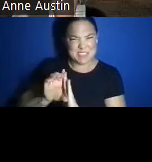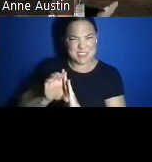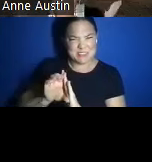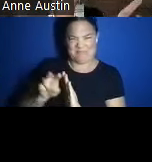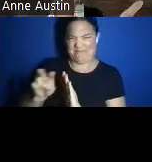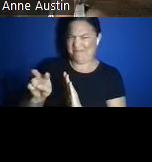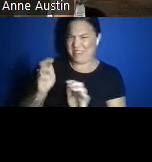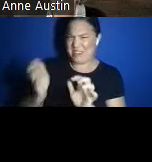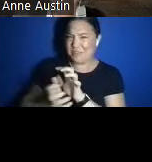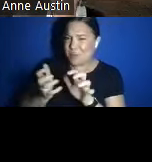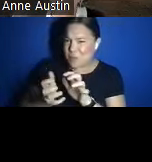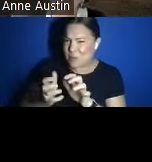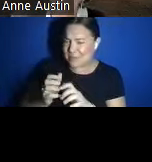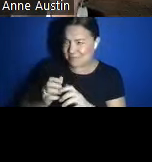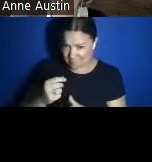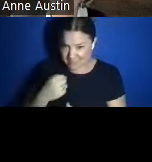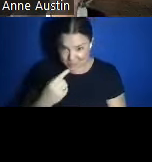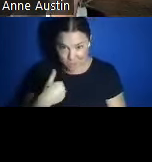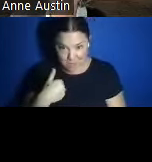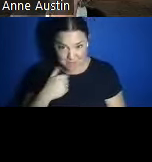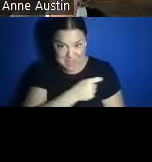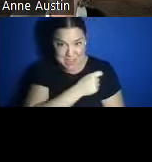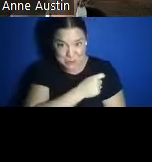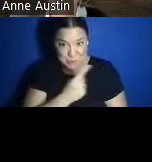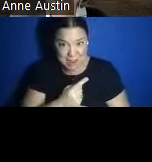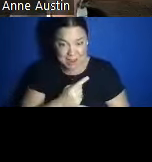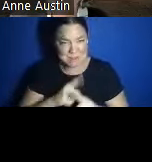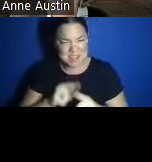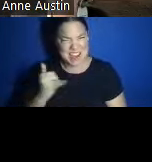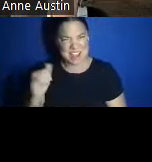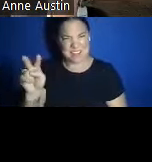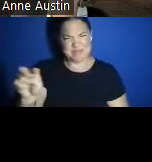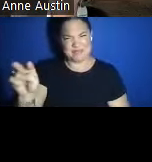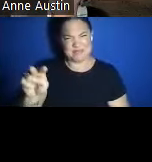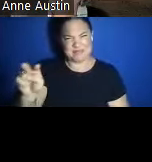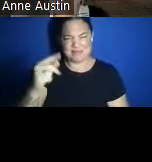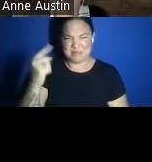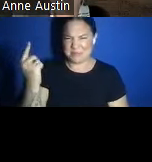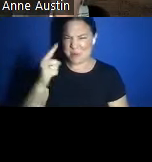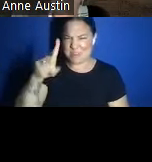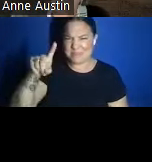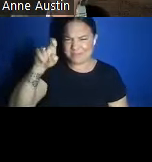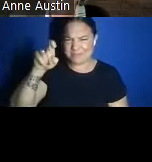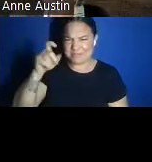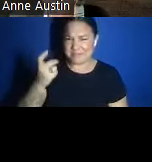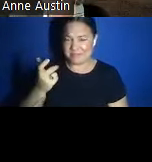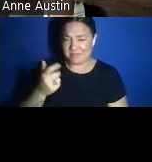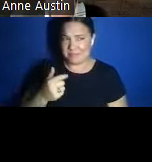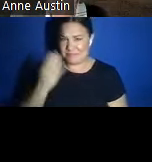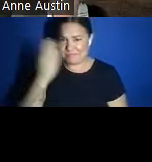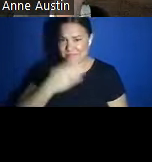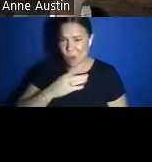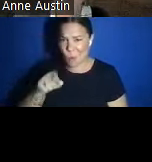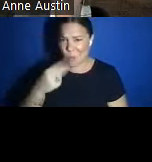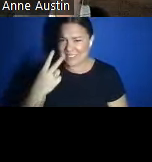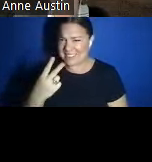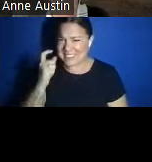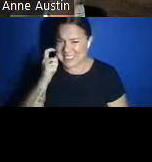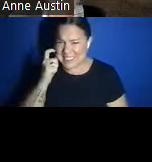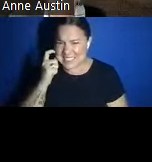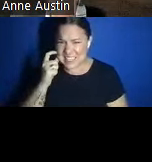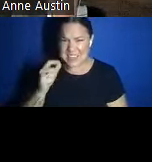because I'm telling you there are tattoos present, but as you look, maybe you're wondering, Am I just seeing the skin? Am I seeing